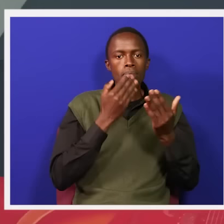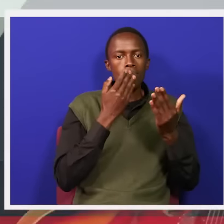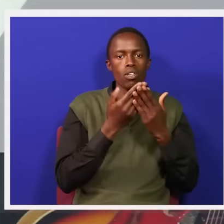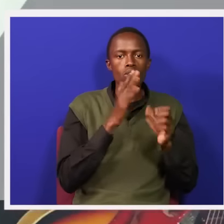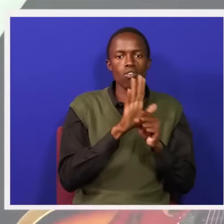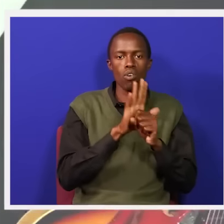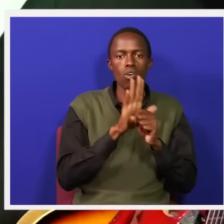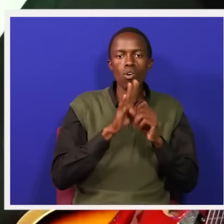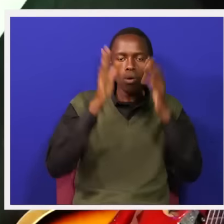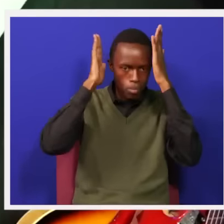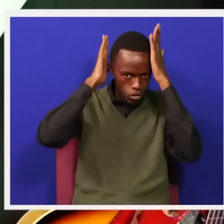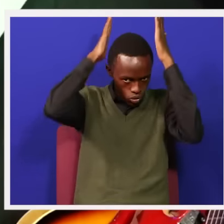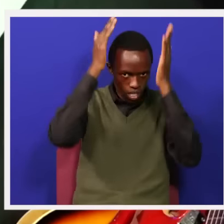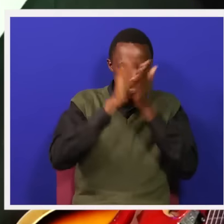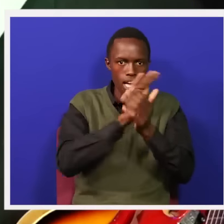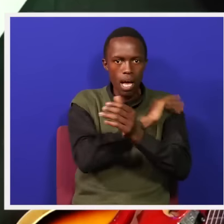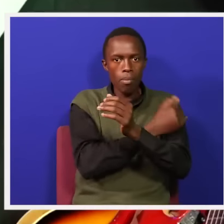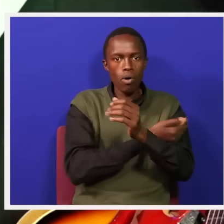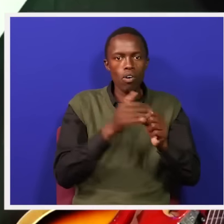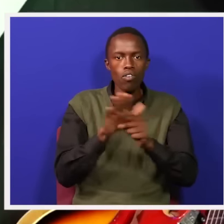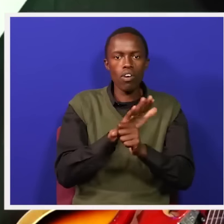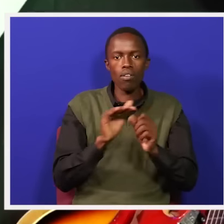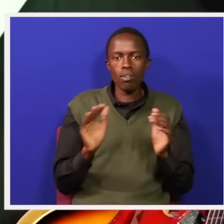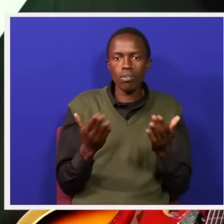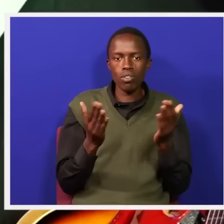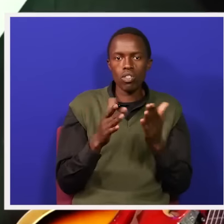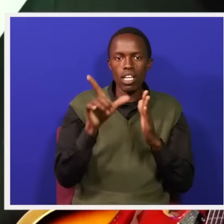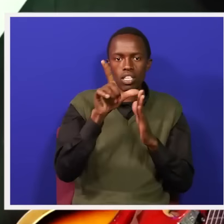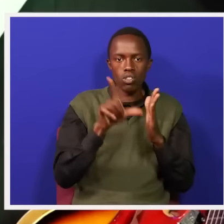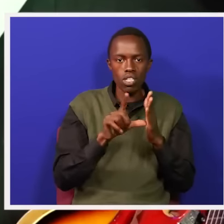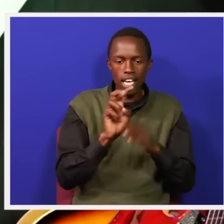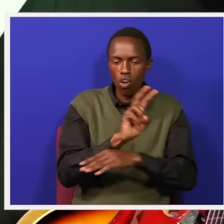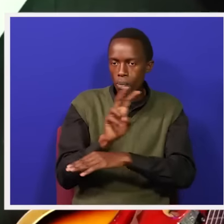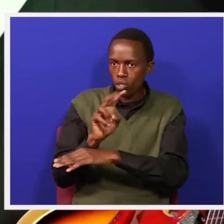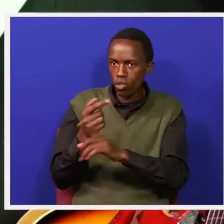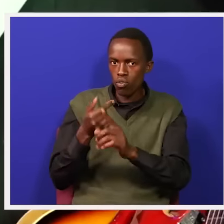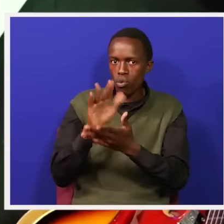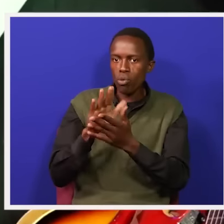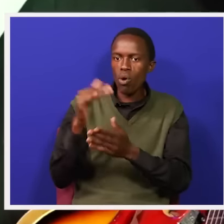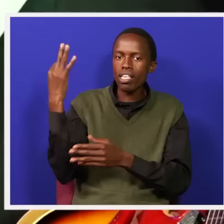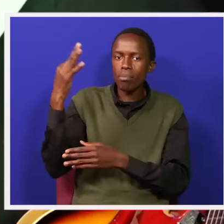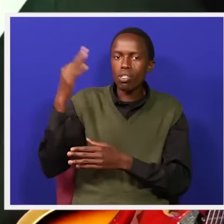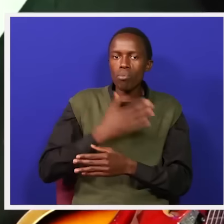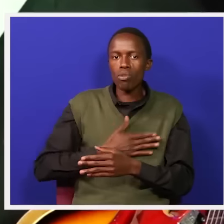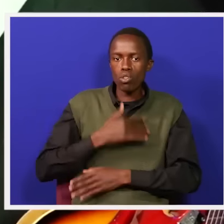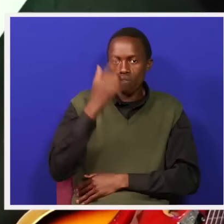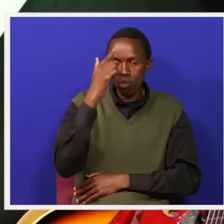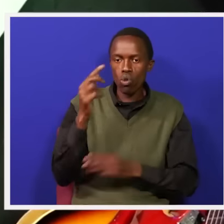Thank you so much, Bishop Odede, for such a powerful and inspiring lesson and observation from